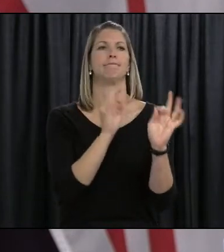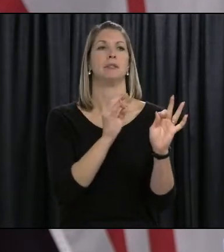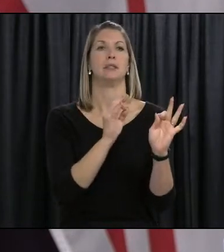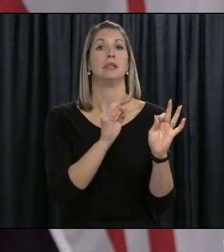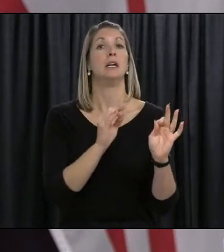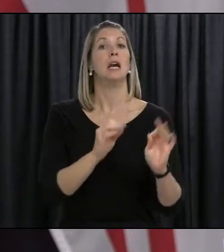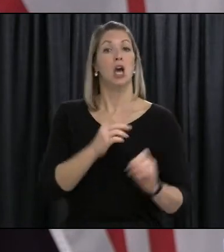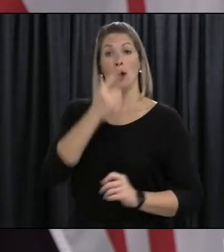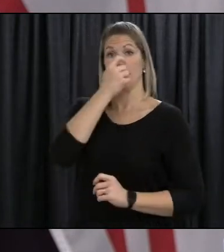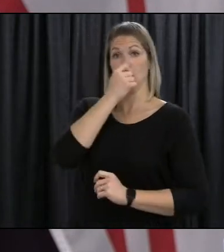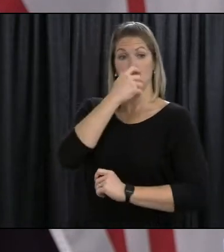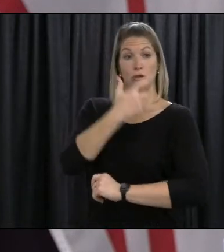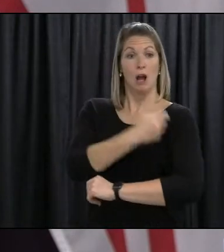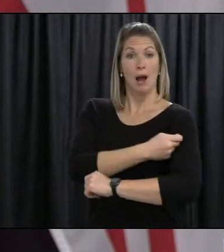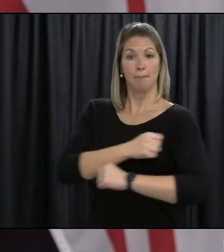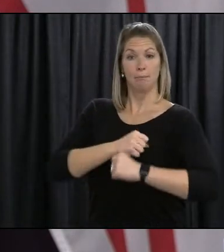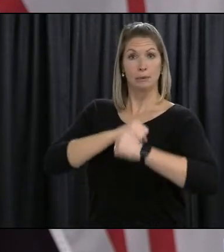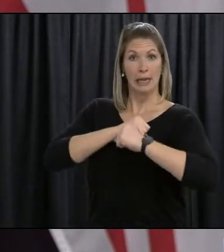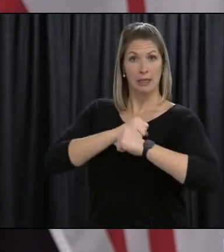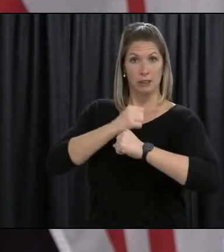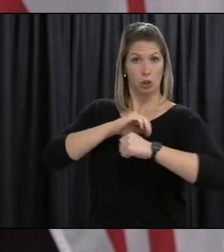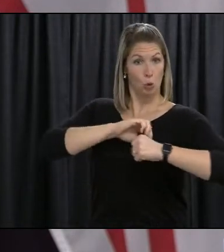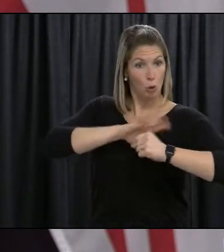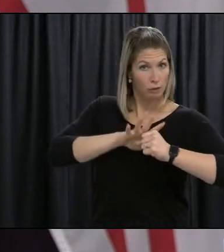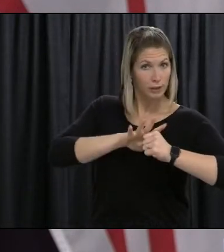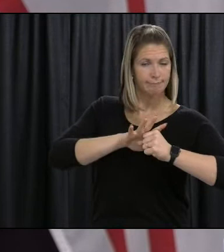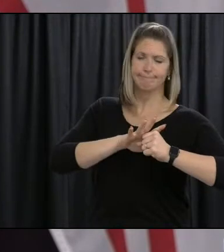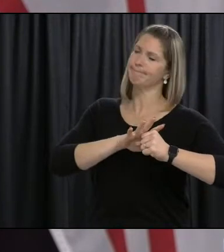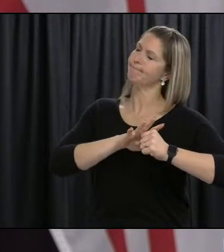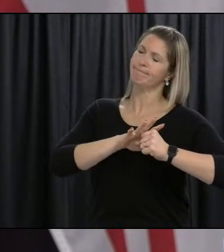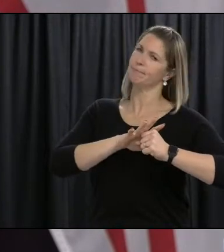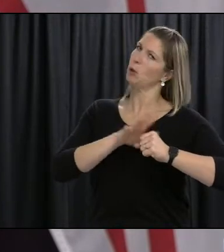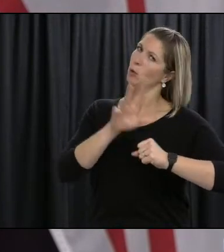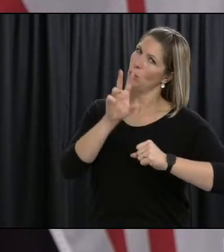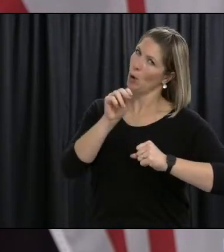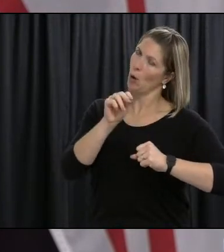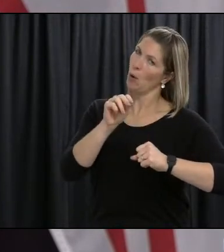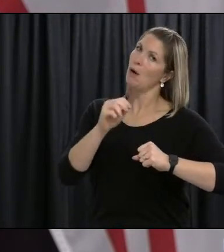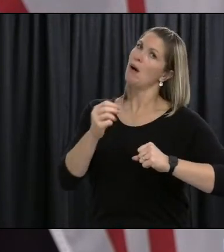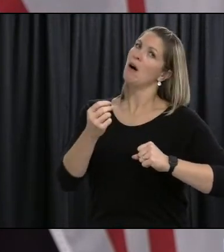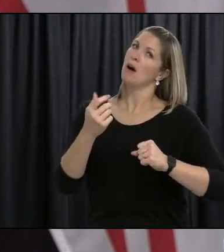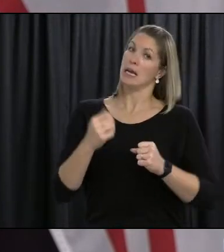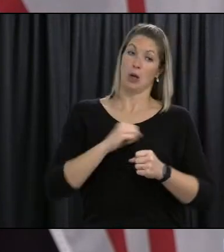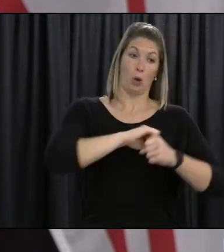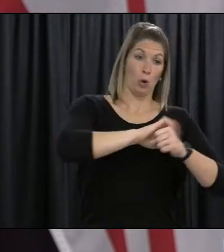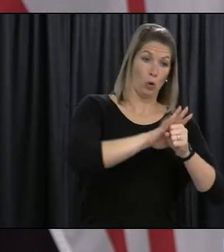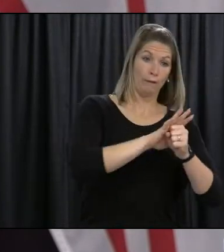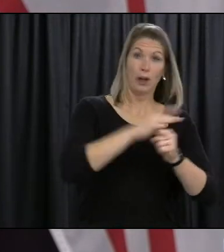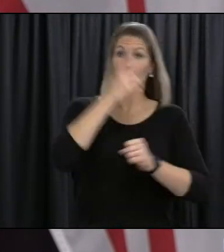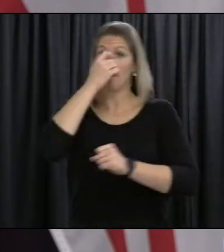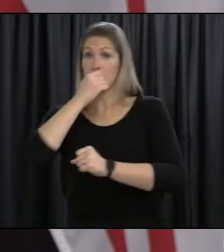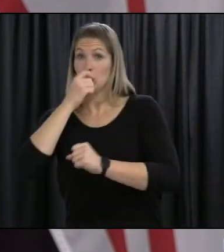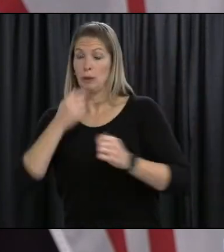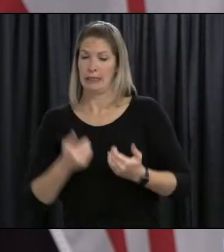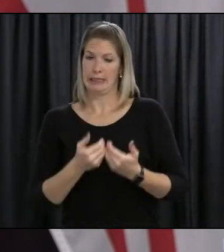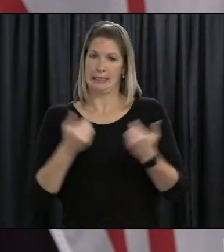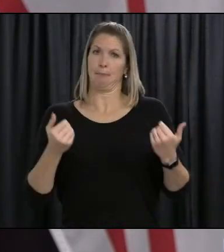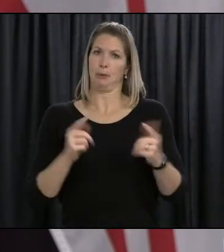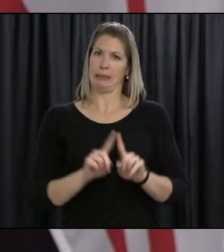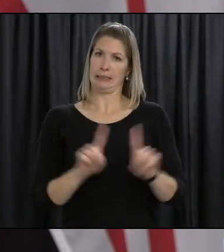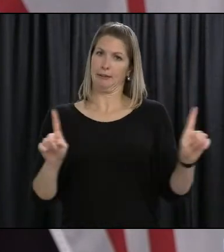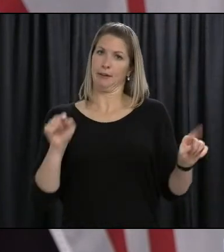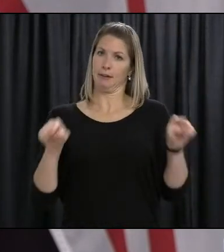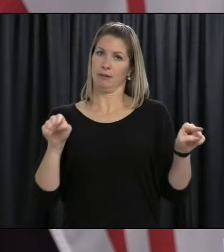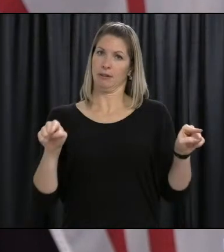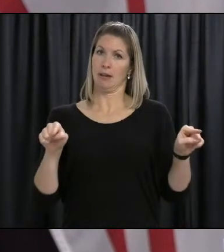it will avoid the unfortunate situation of you getting two viruses at the same time. And it will also help our healthcare